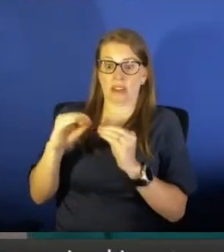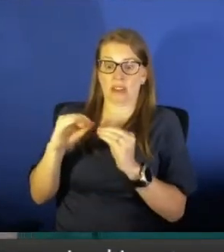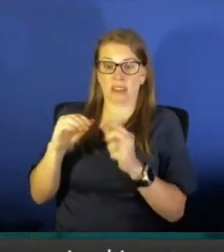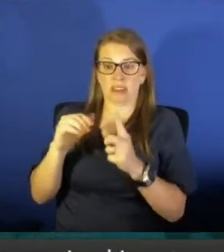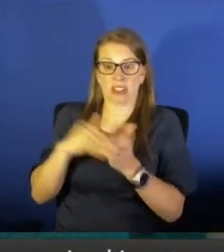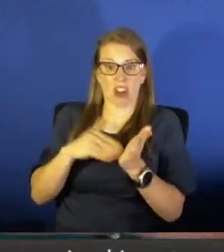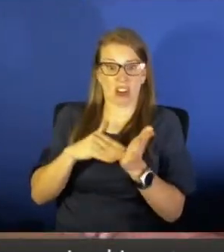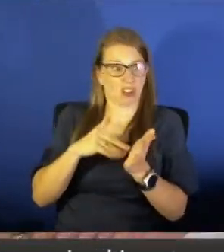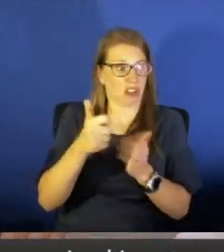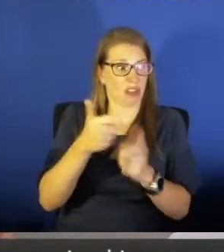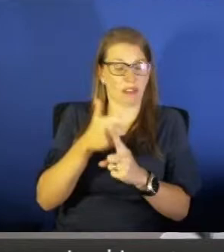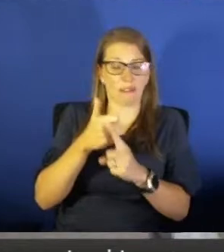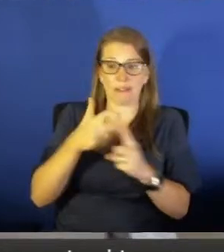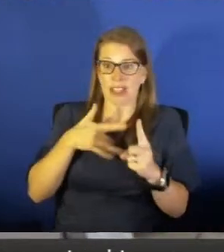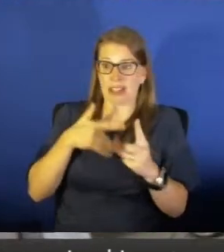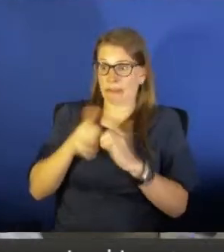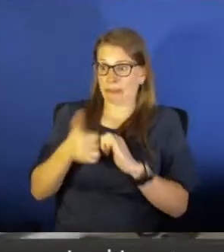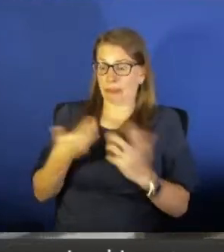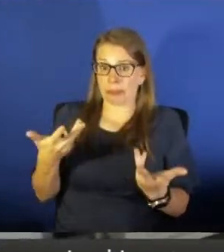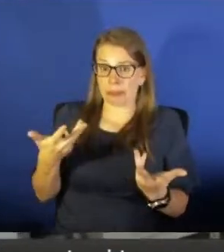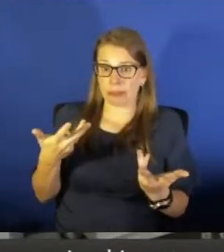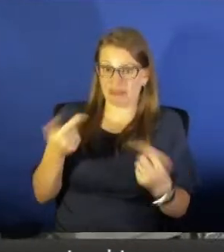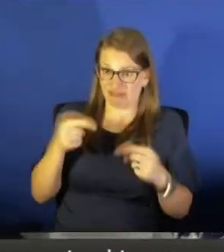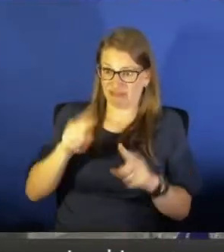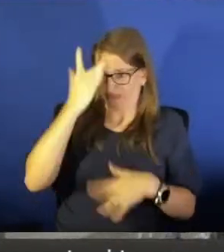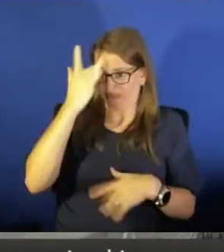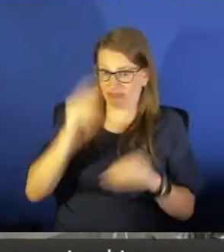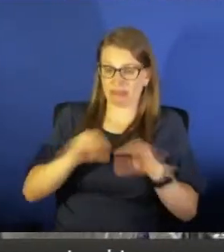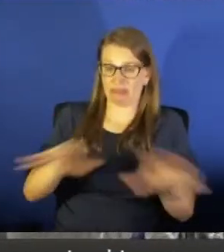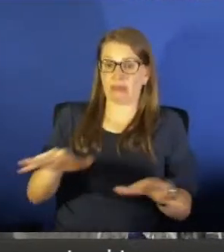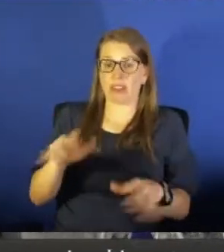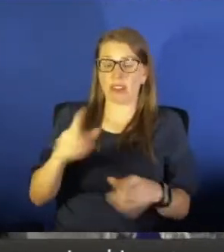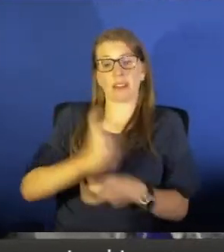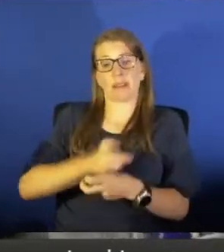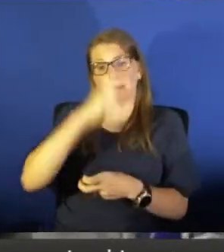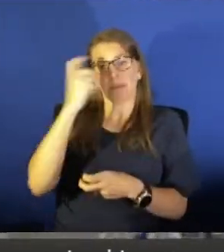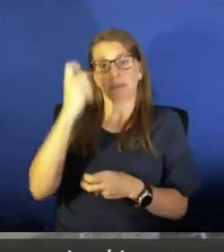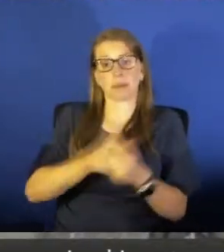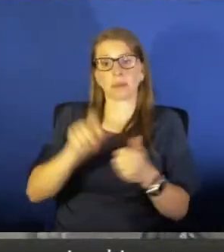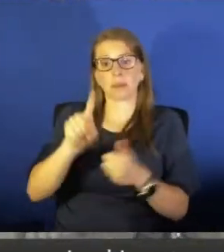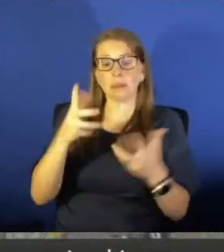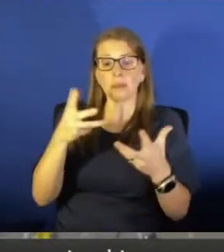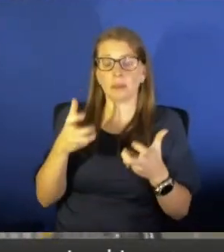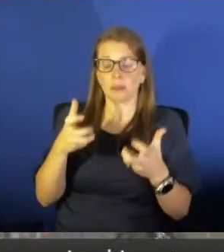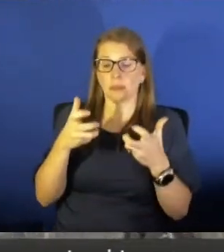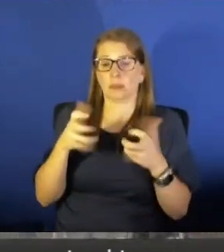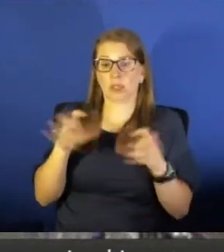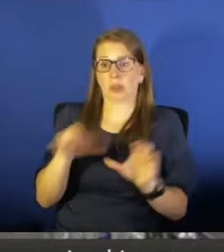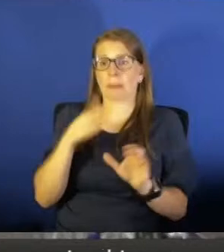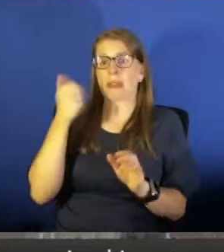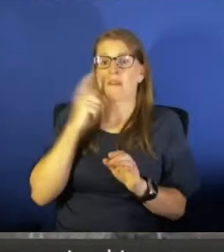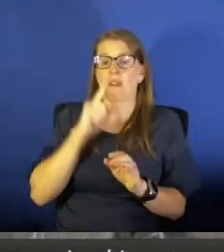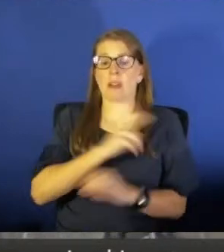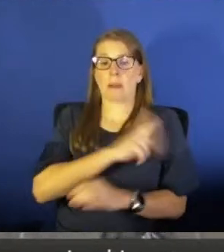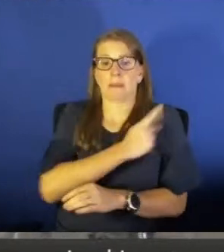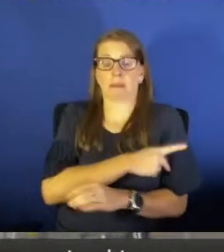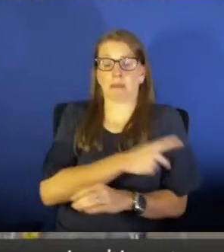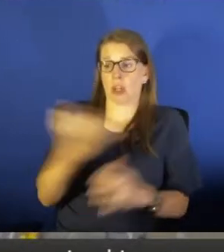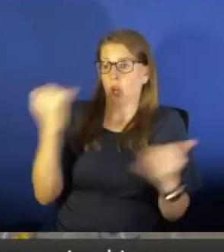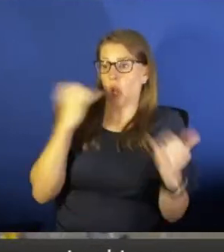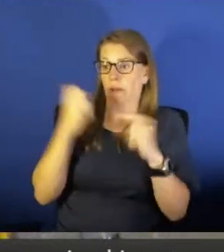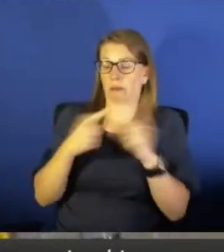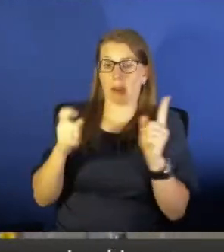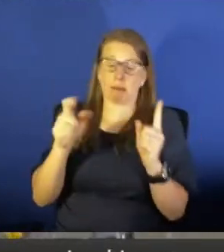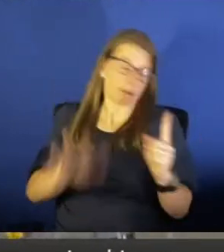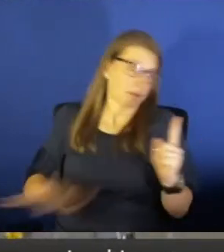pandemic? Well, it's hard because everybody wants to do the best for their patients. So we got calls from all over